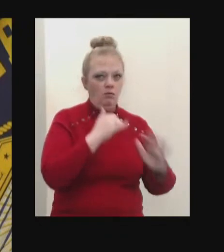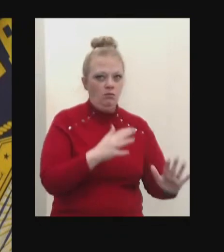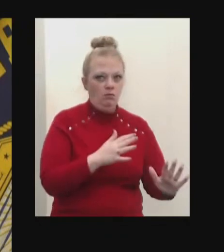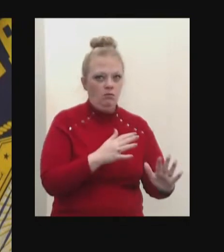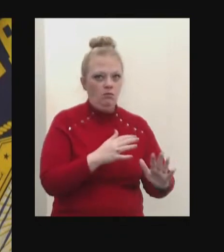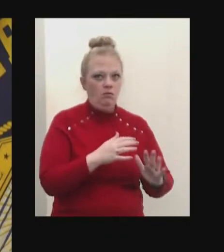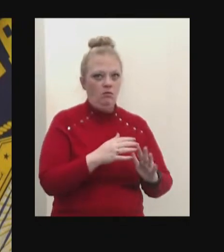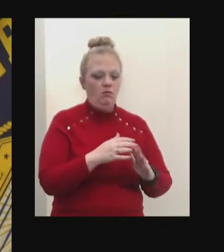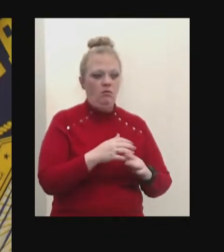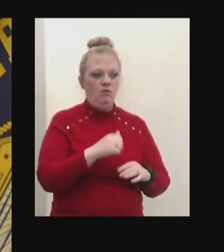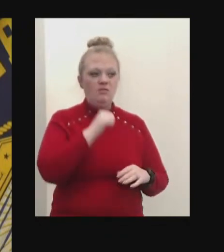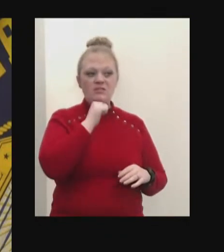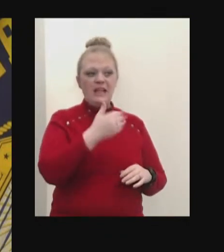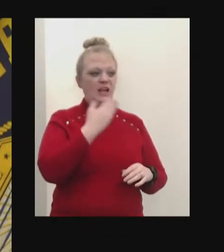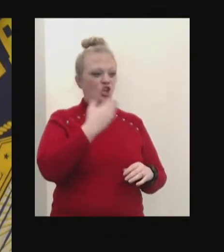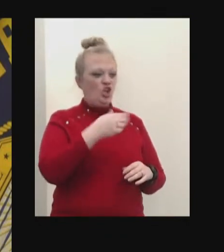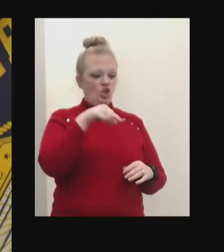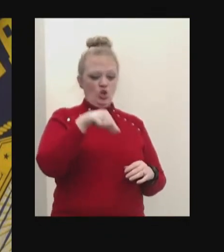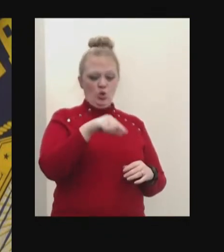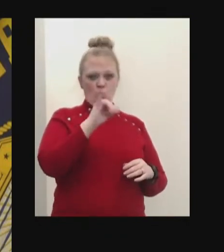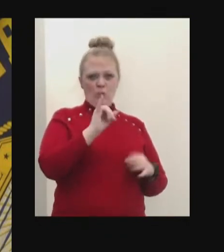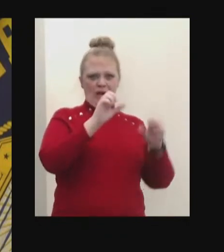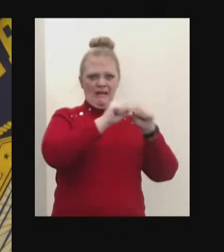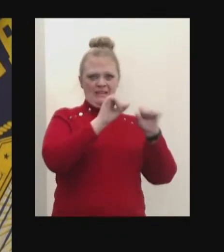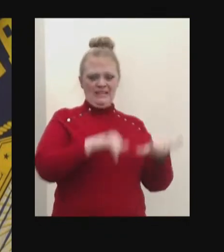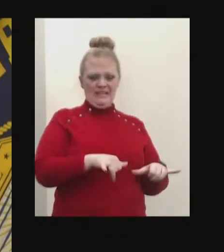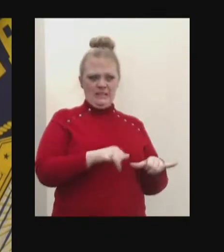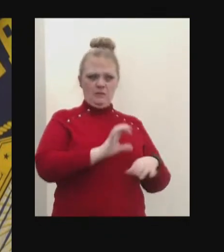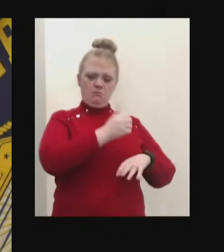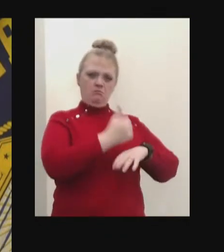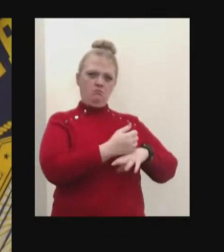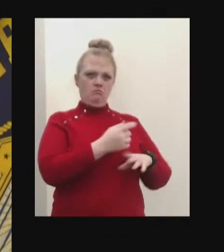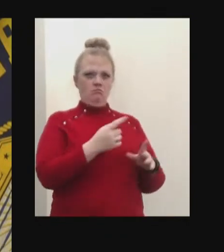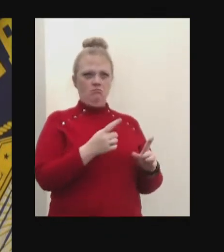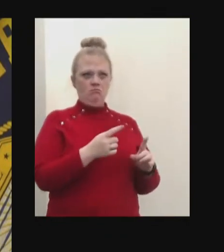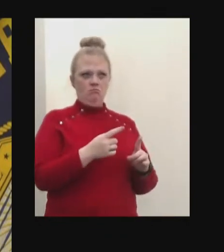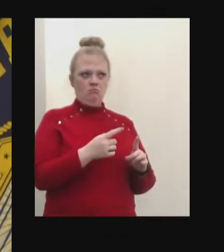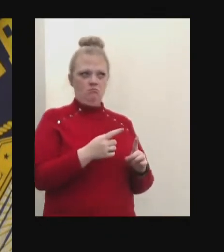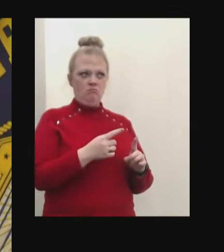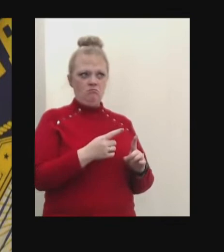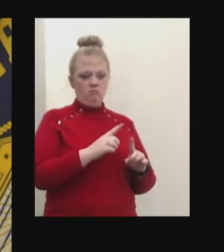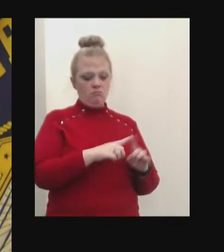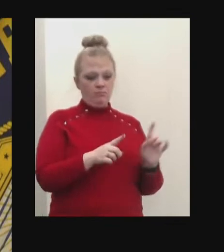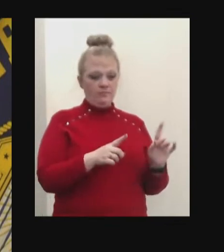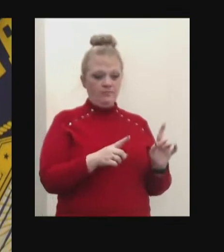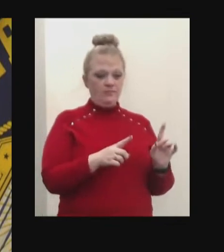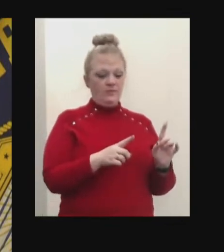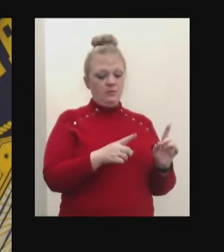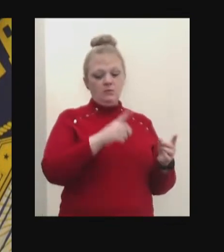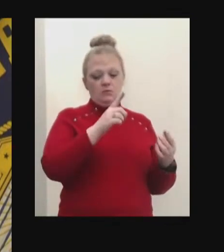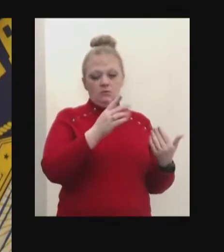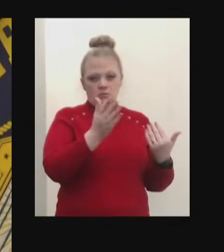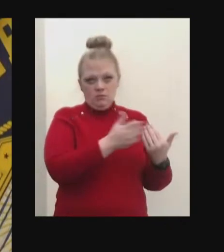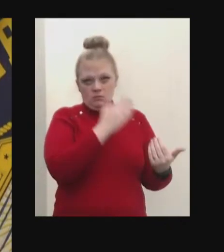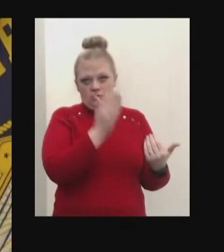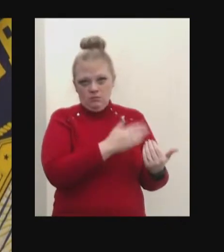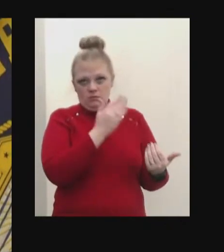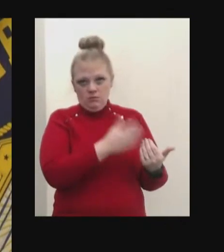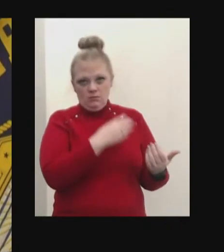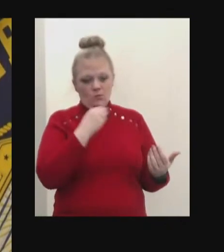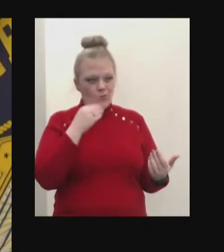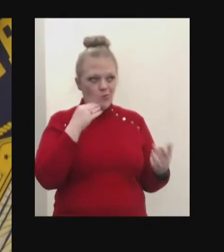robust QI system in place. However, we all know the huge convenience of a home test, being able to do a